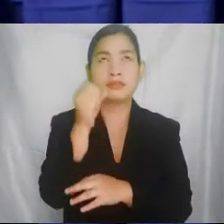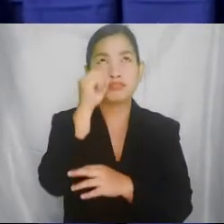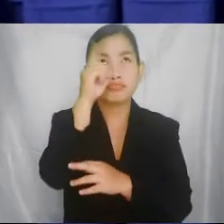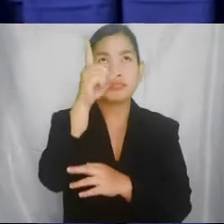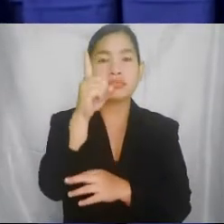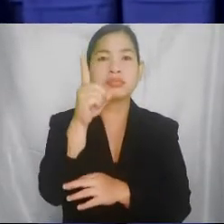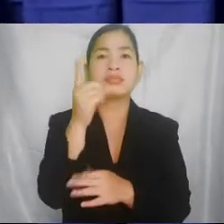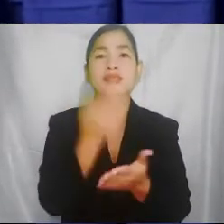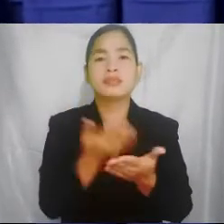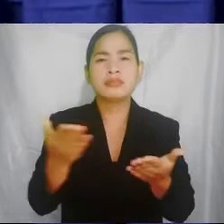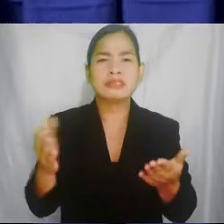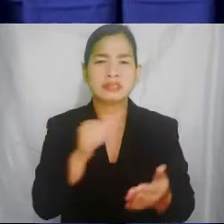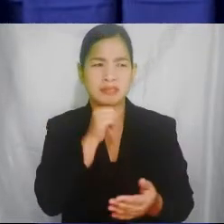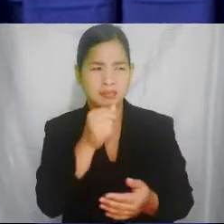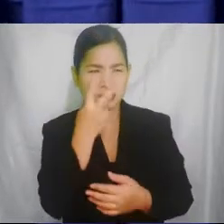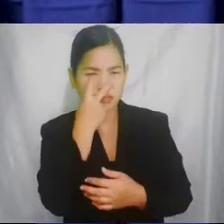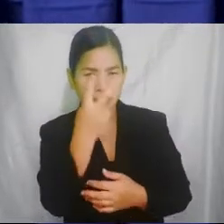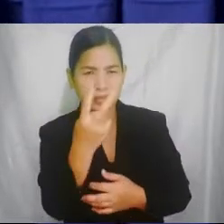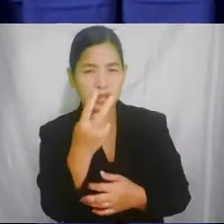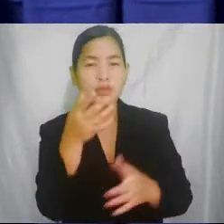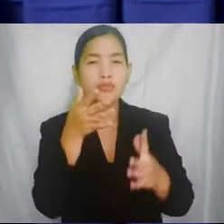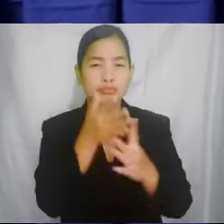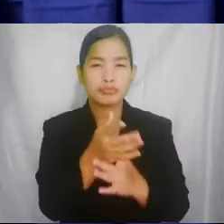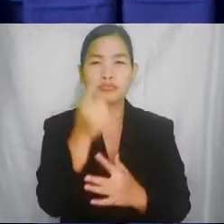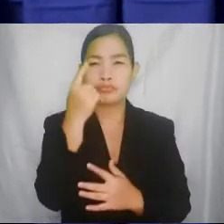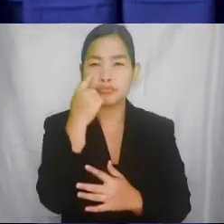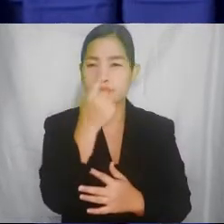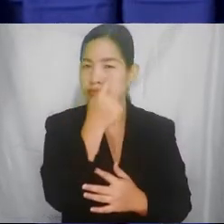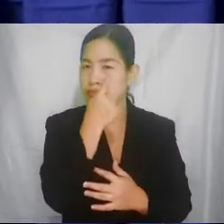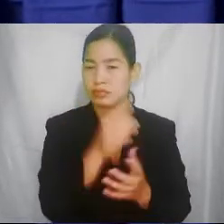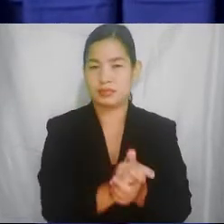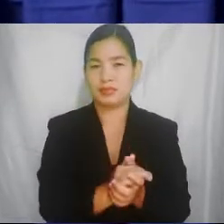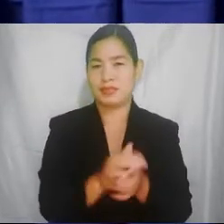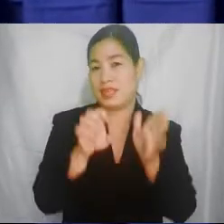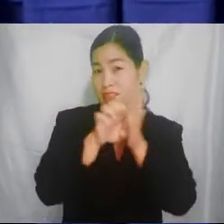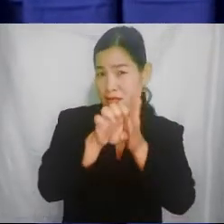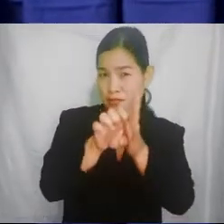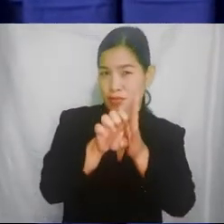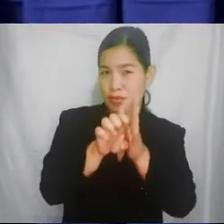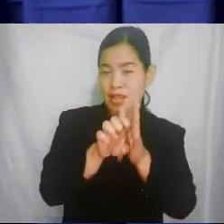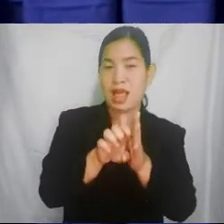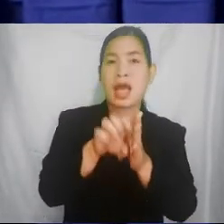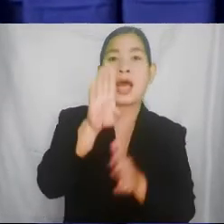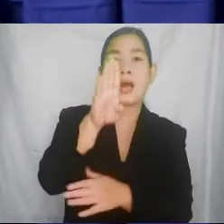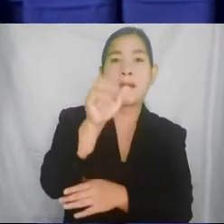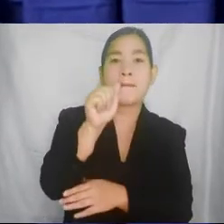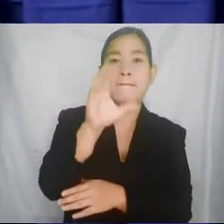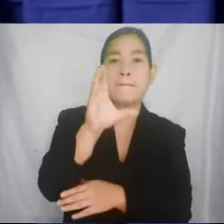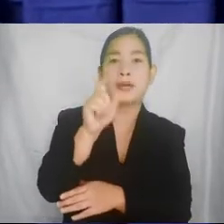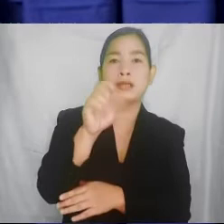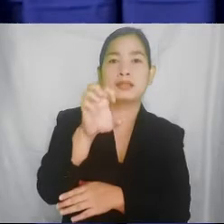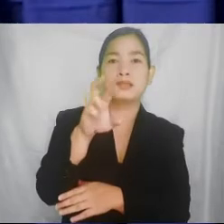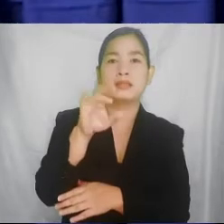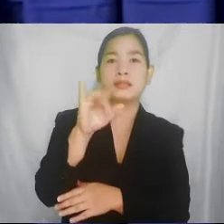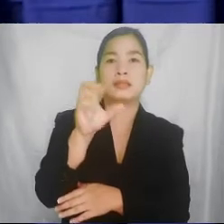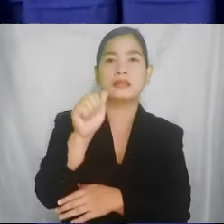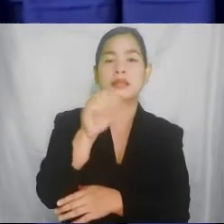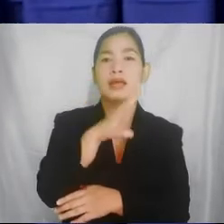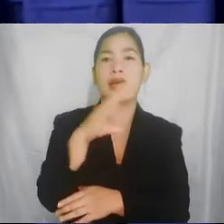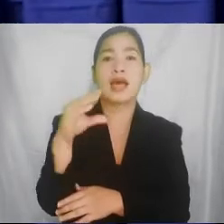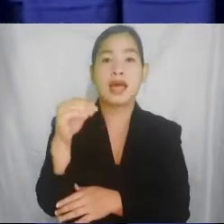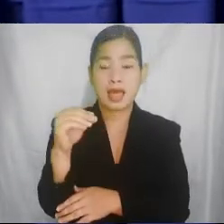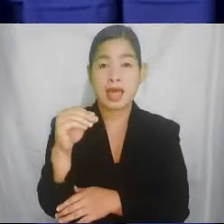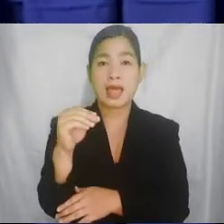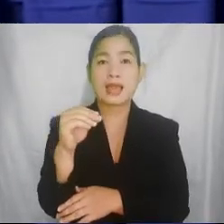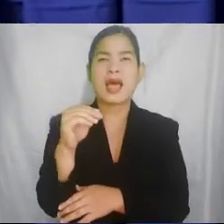are not visible with our naked eyes, such as bacteria and viruses? What do